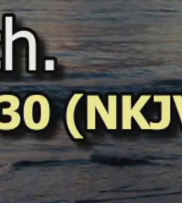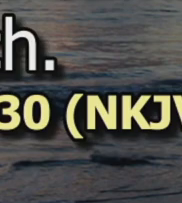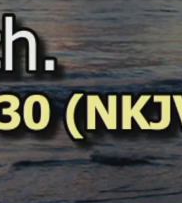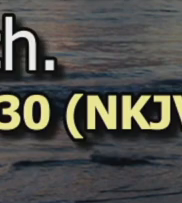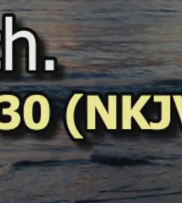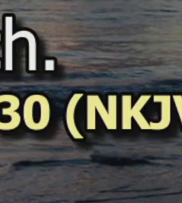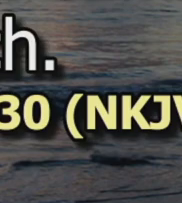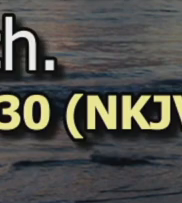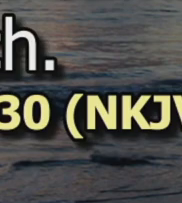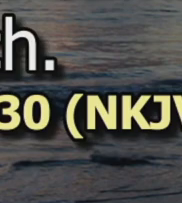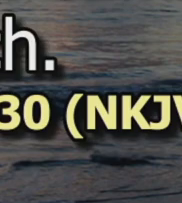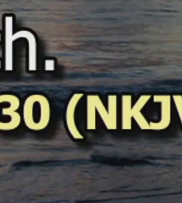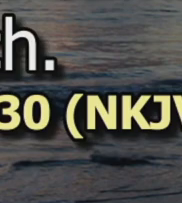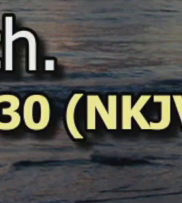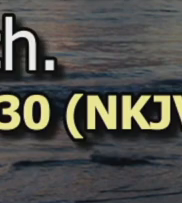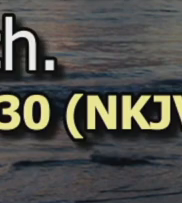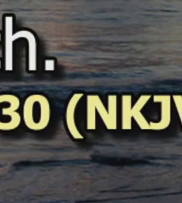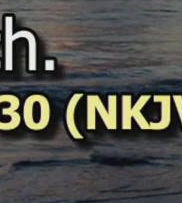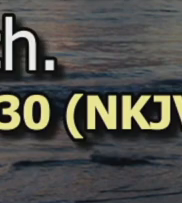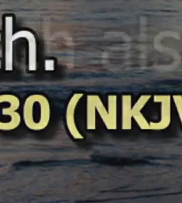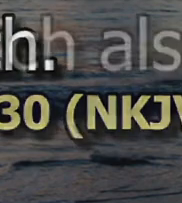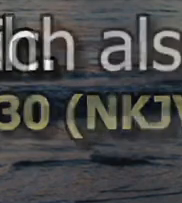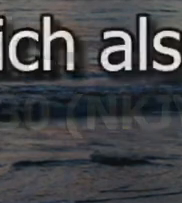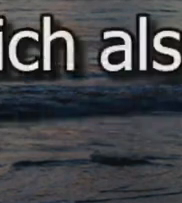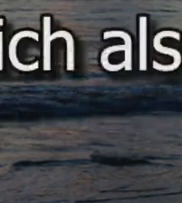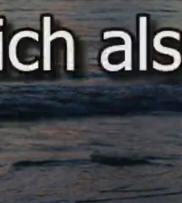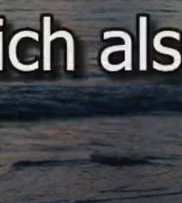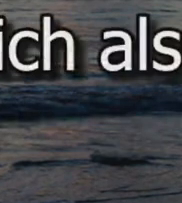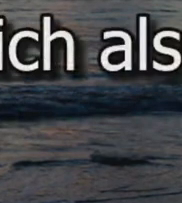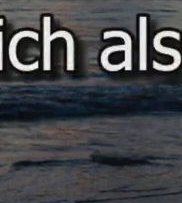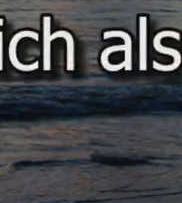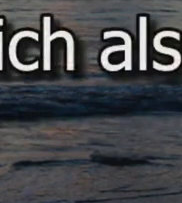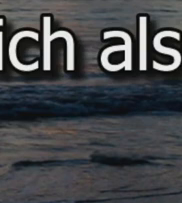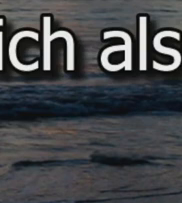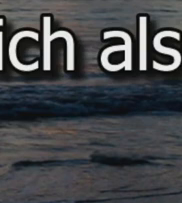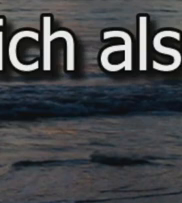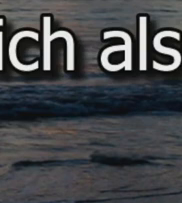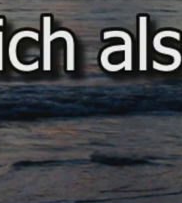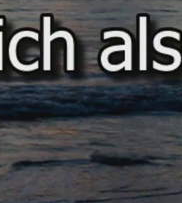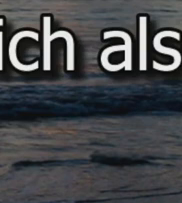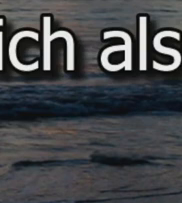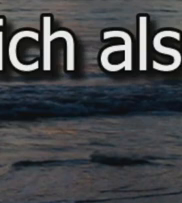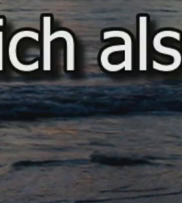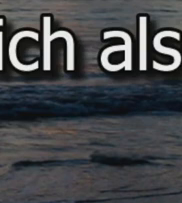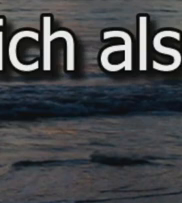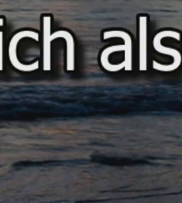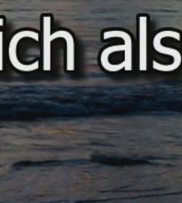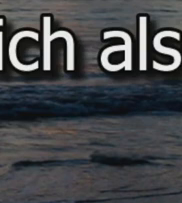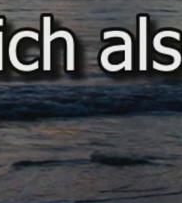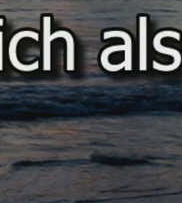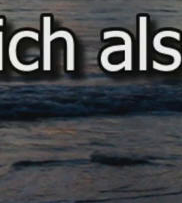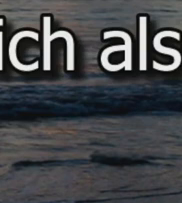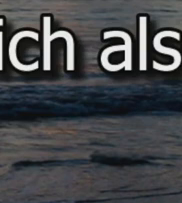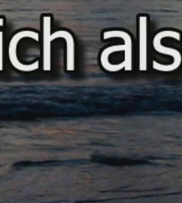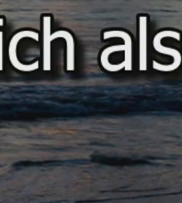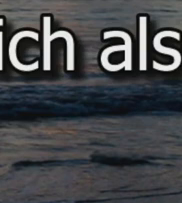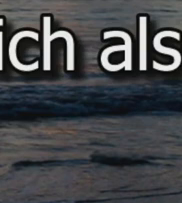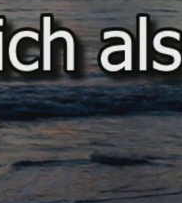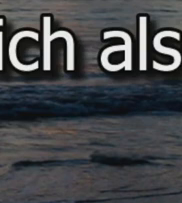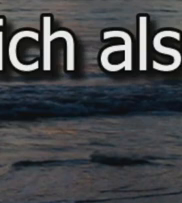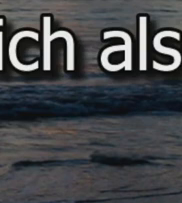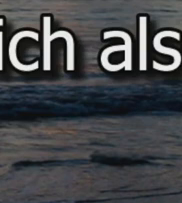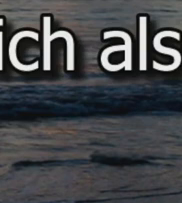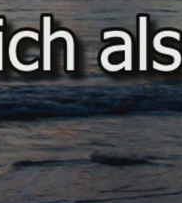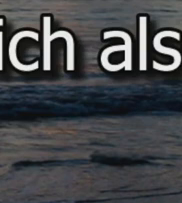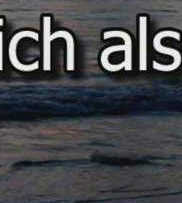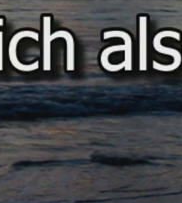these days prophets came from Jerusalem to Antioch. Then one of them, named Agabus, stood up and